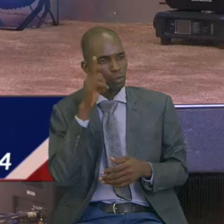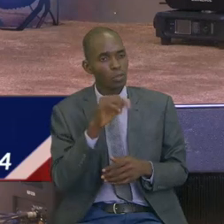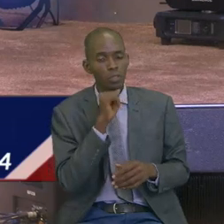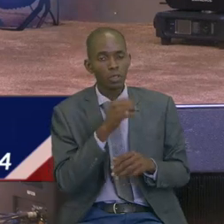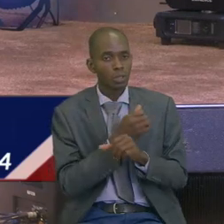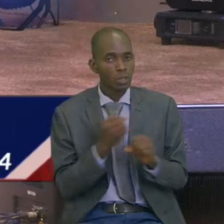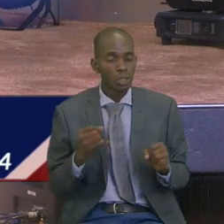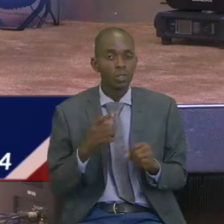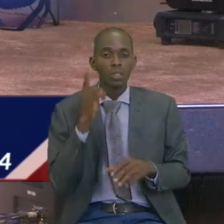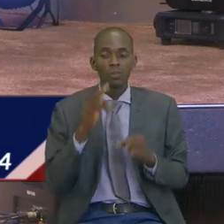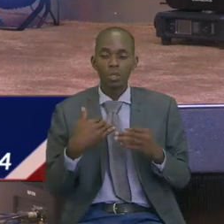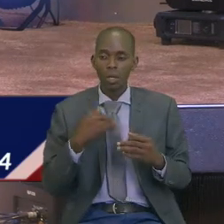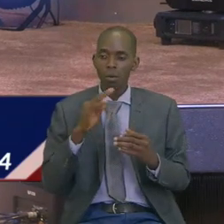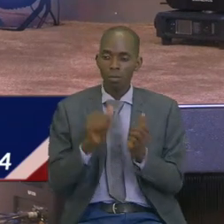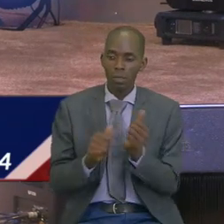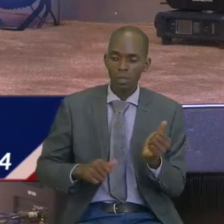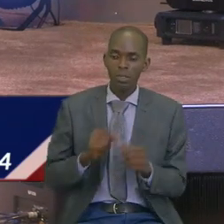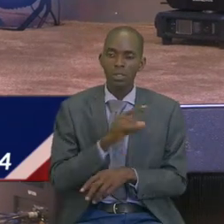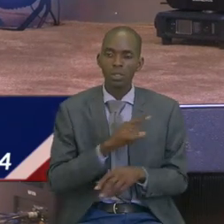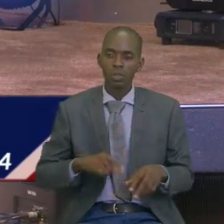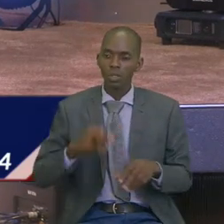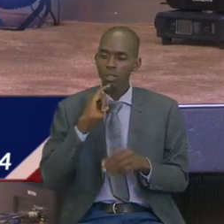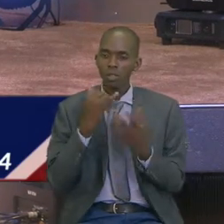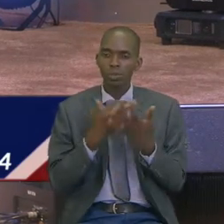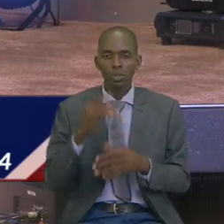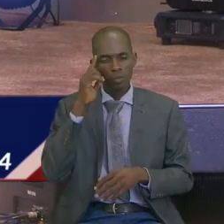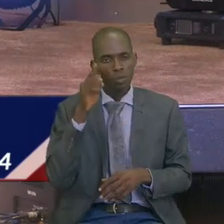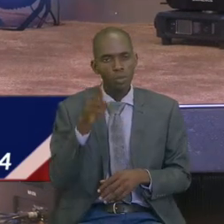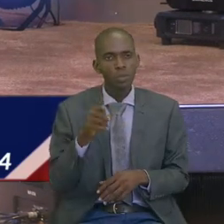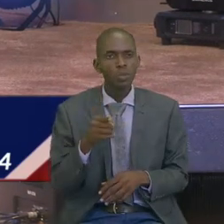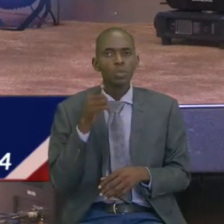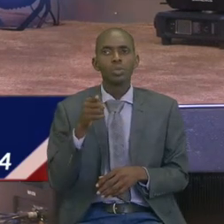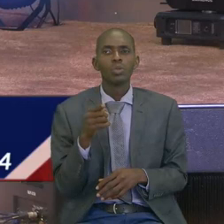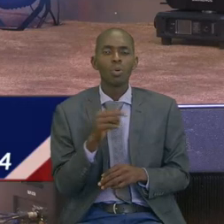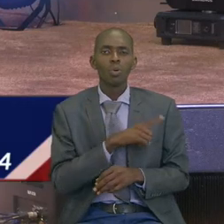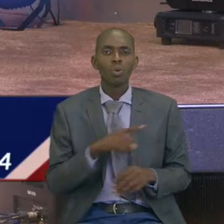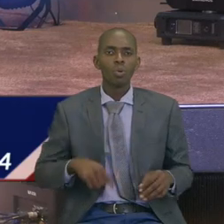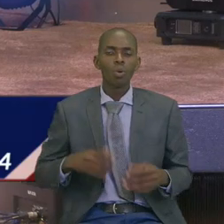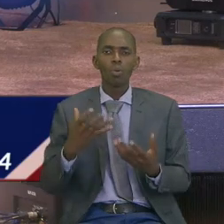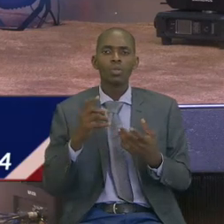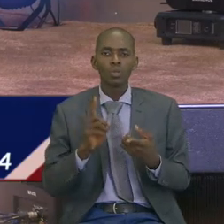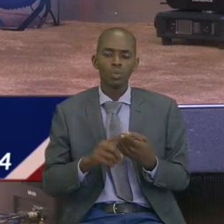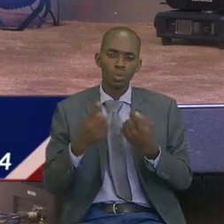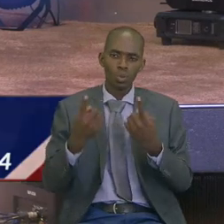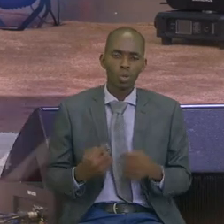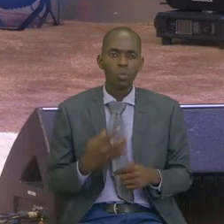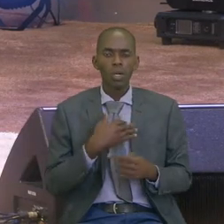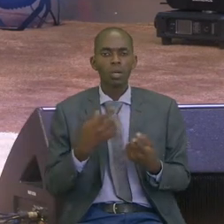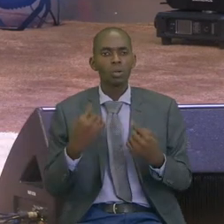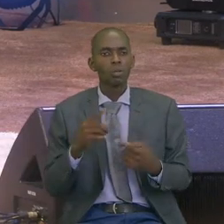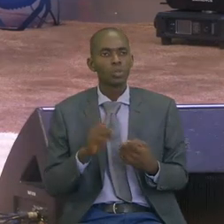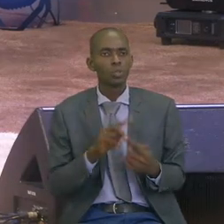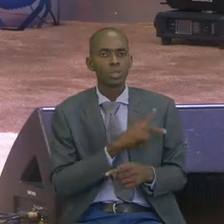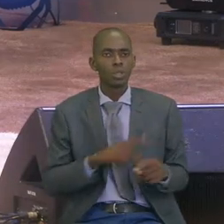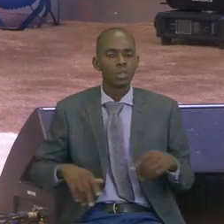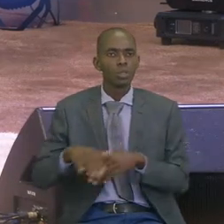the Lord has been waiting for you. He doesn't want to just do this. He wants you to come in and come into the kingdom and come into